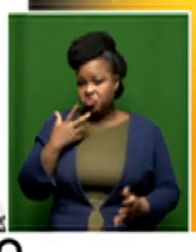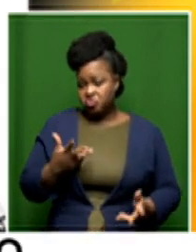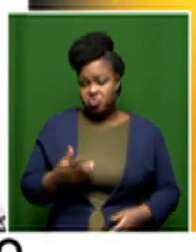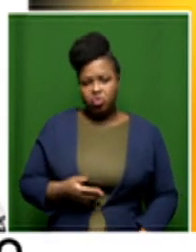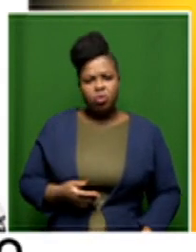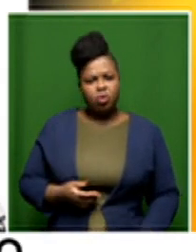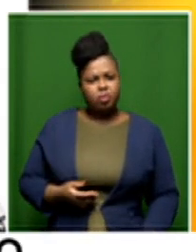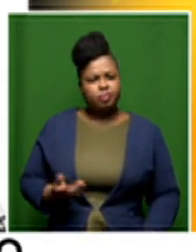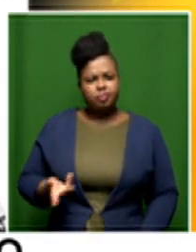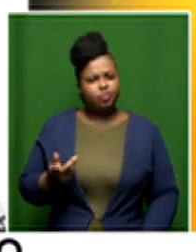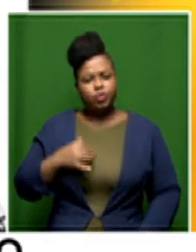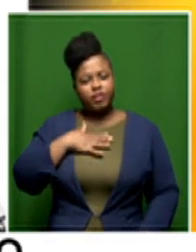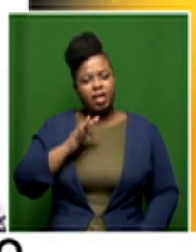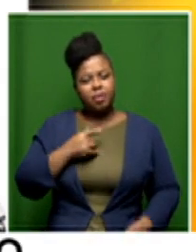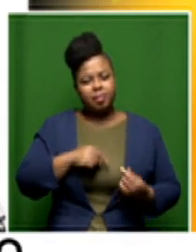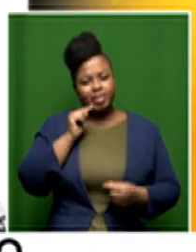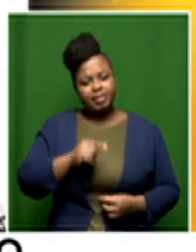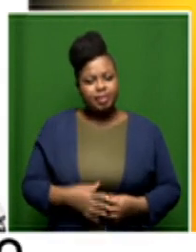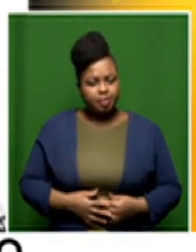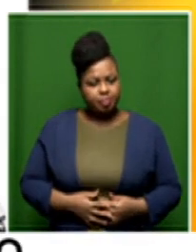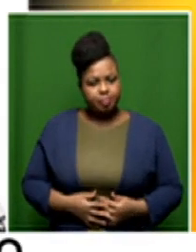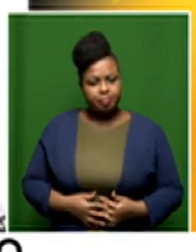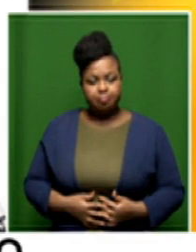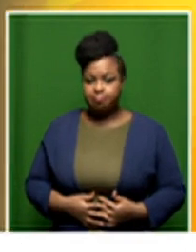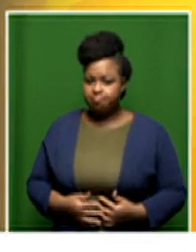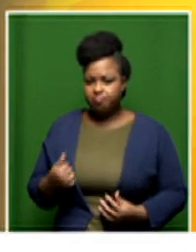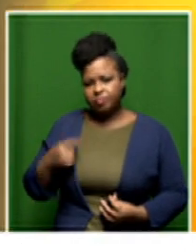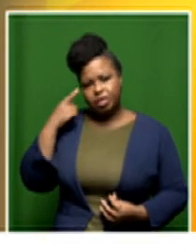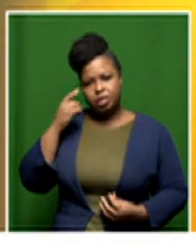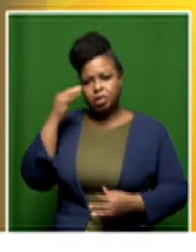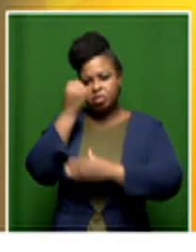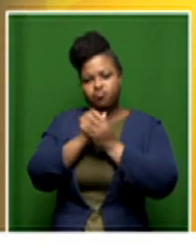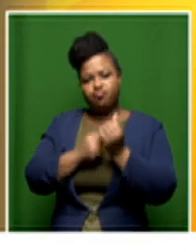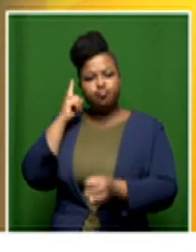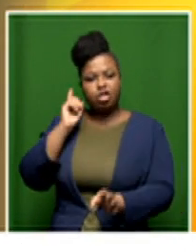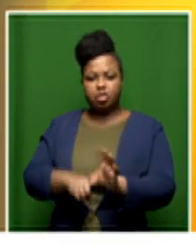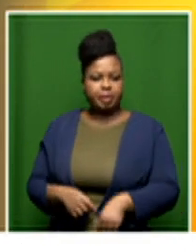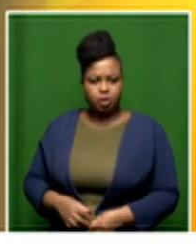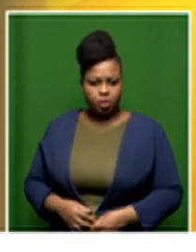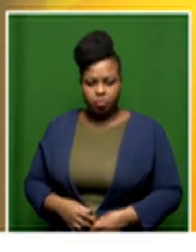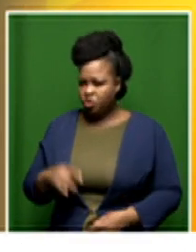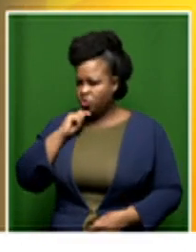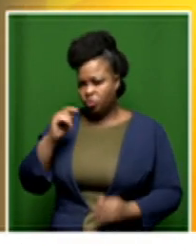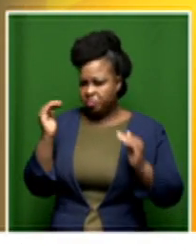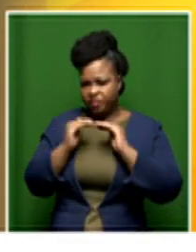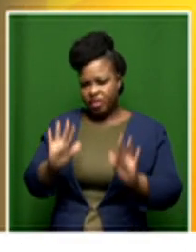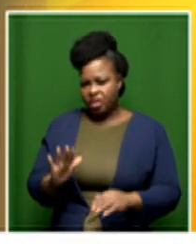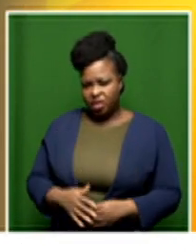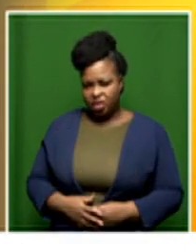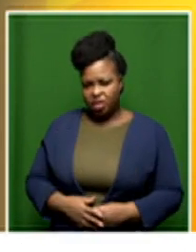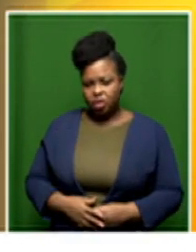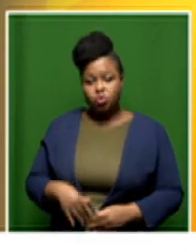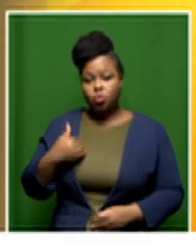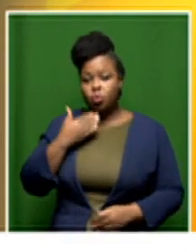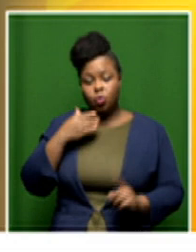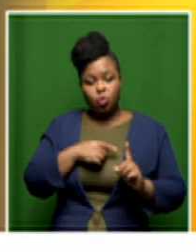town. What is your reaction to that? Very quickly. Yeah. I think it's an embarrassment, to be fair to